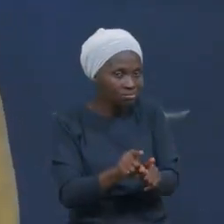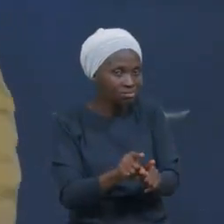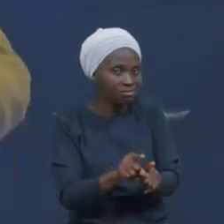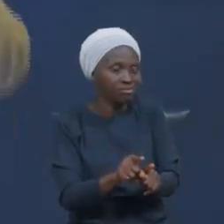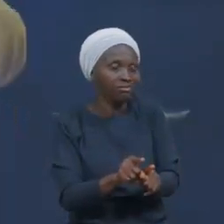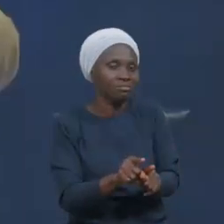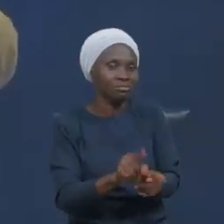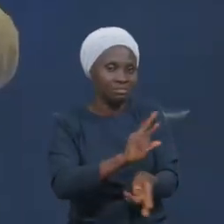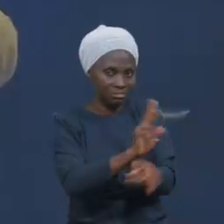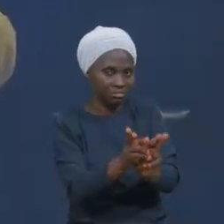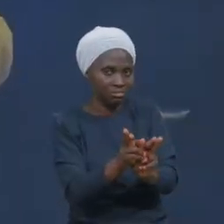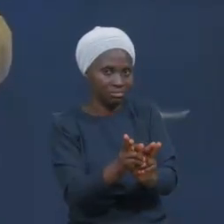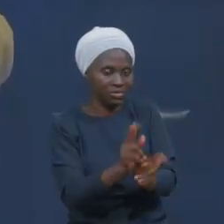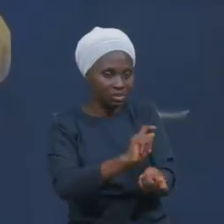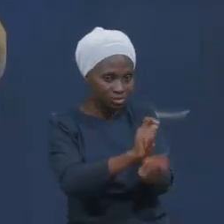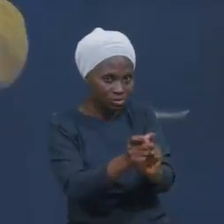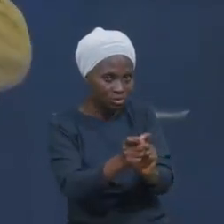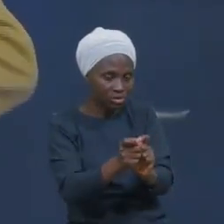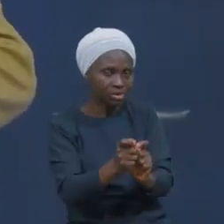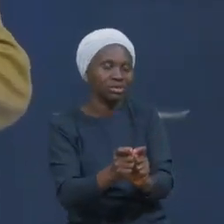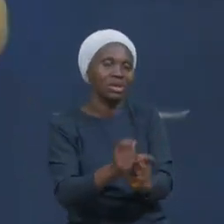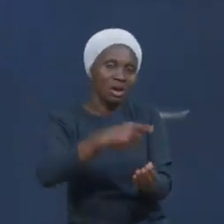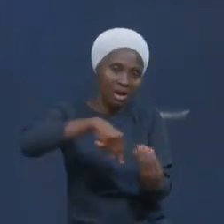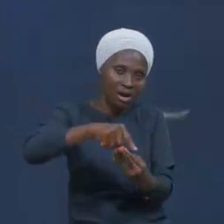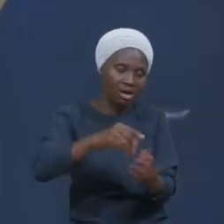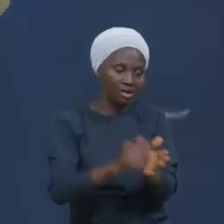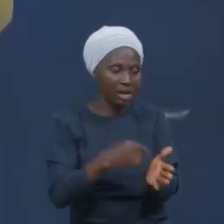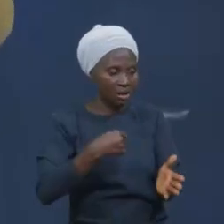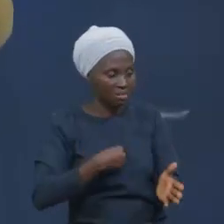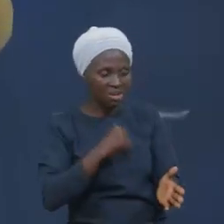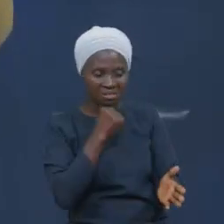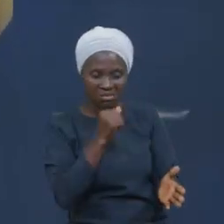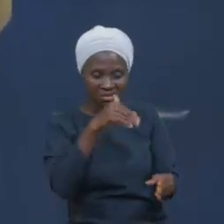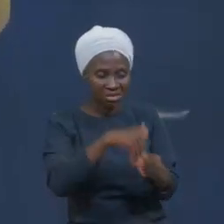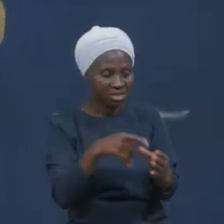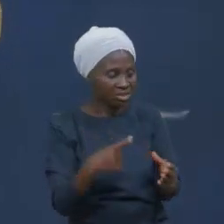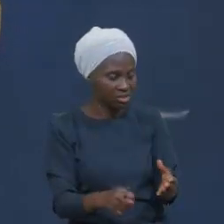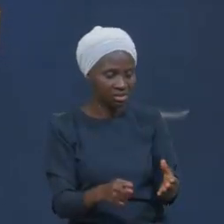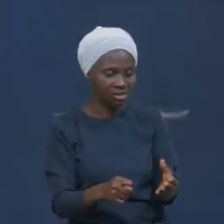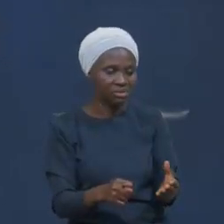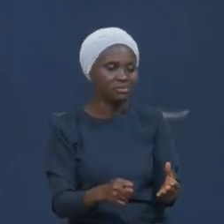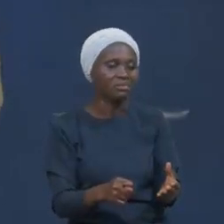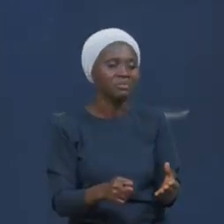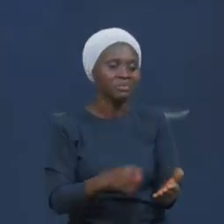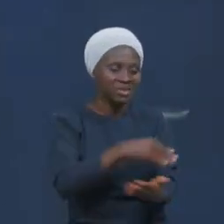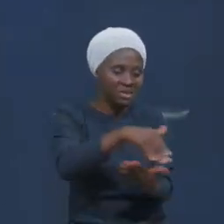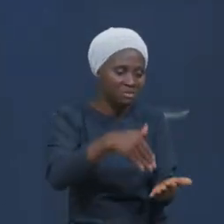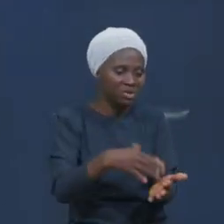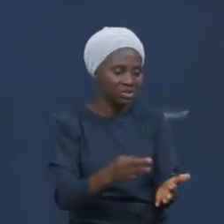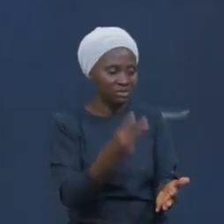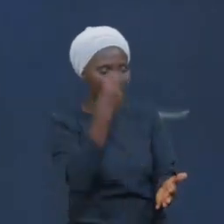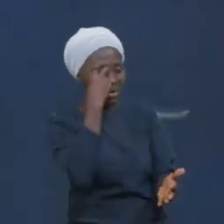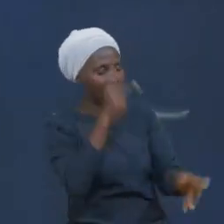assembly, in the gang, in the group of blind people anymore. And the badge of